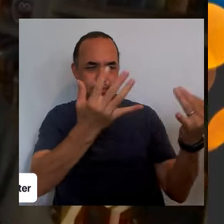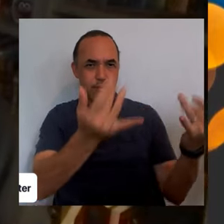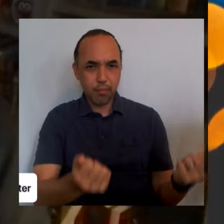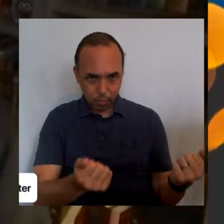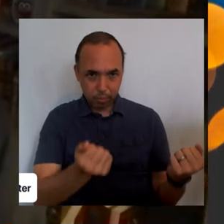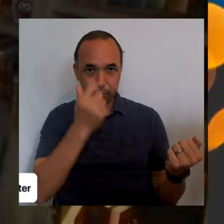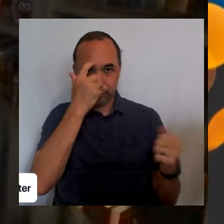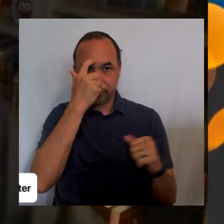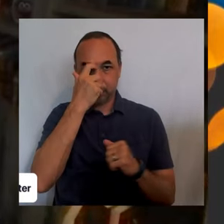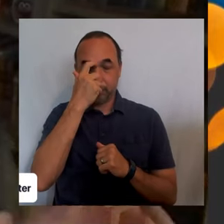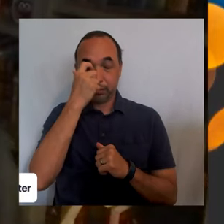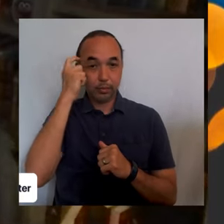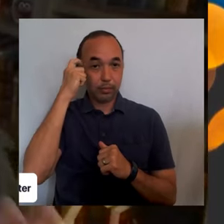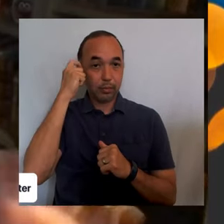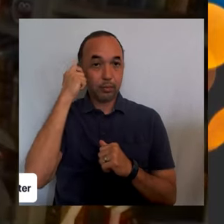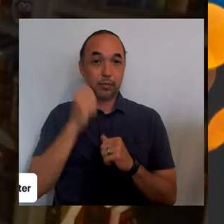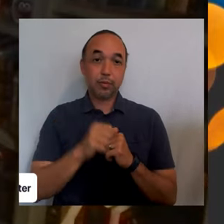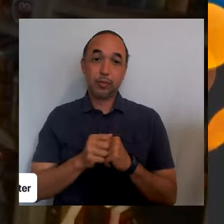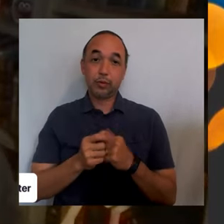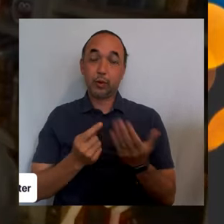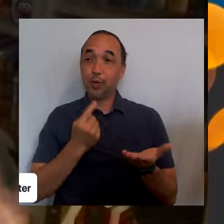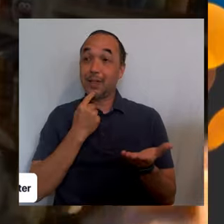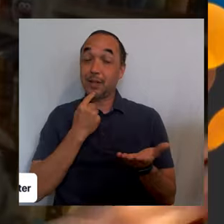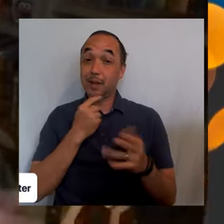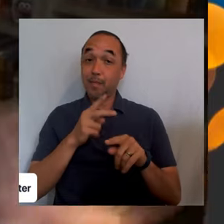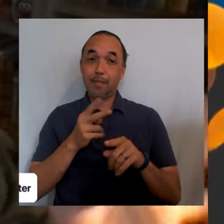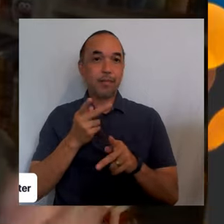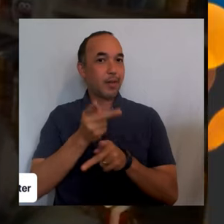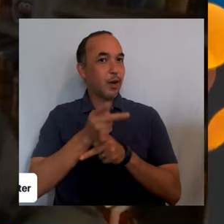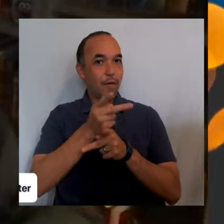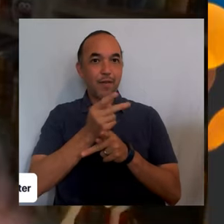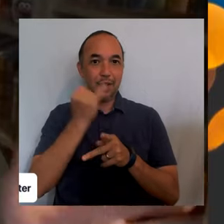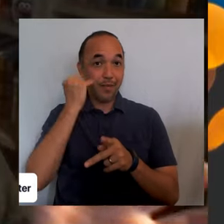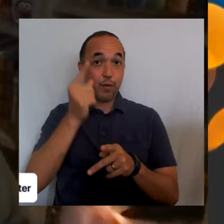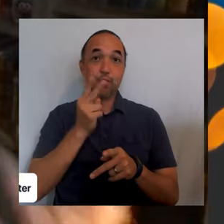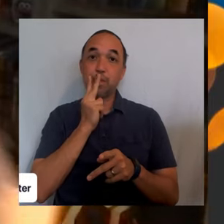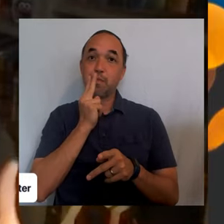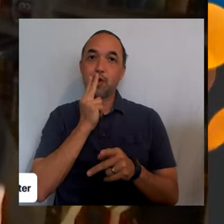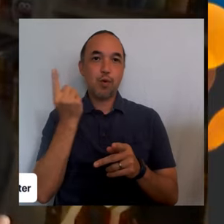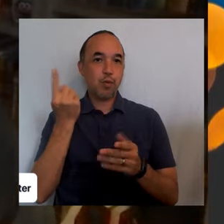be careful. If anybody's a smoker, you can't, you, nothing.